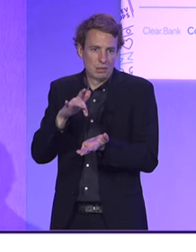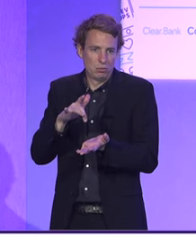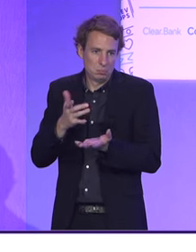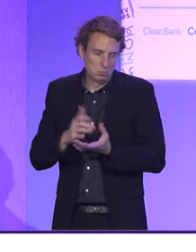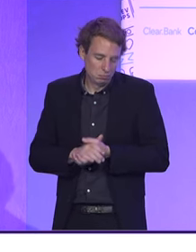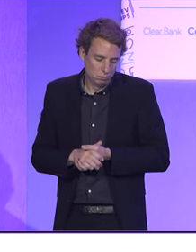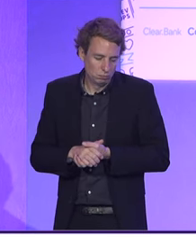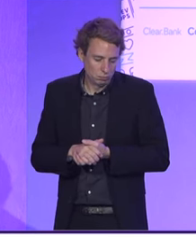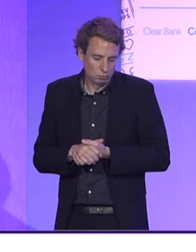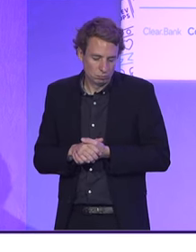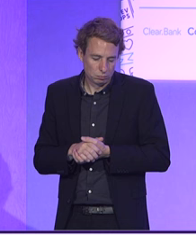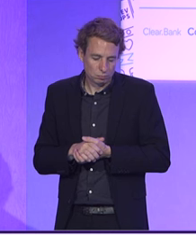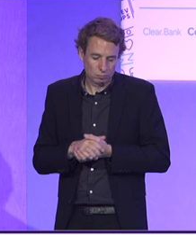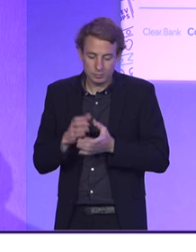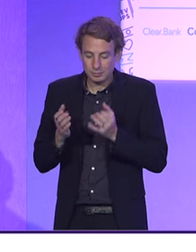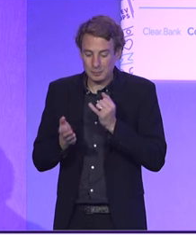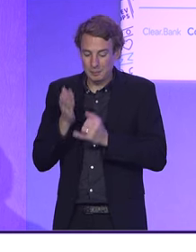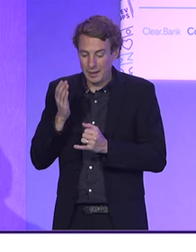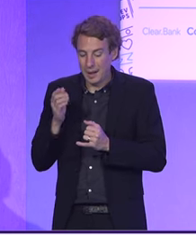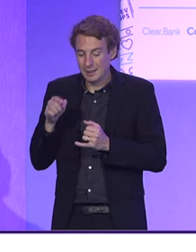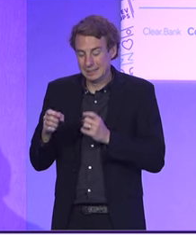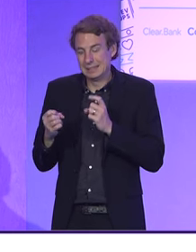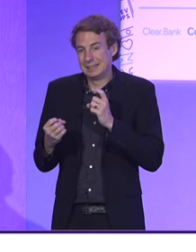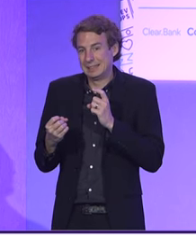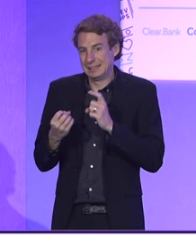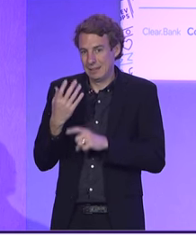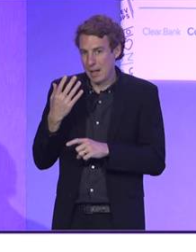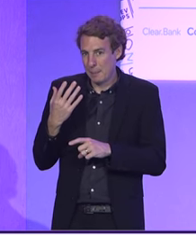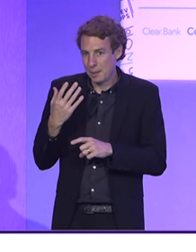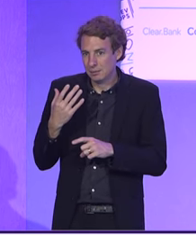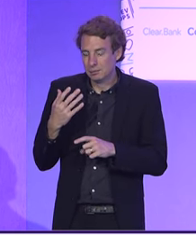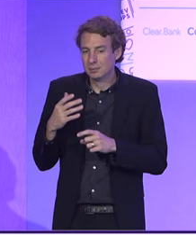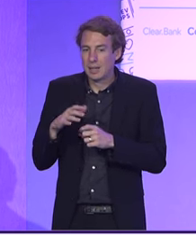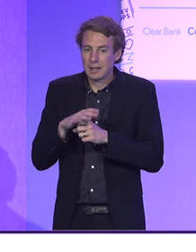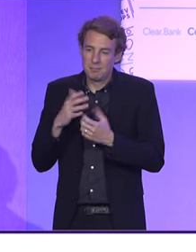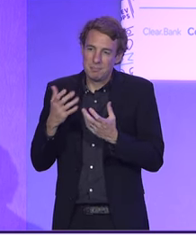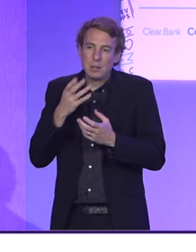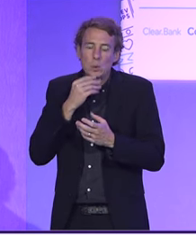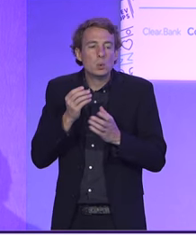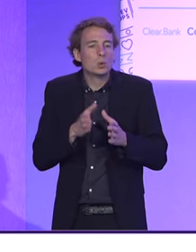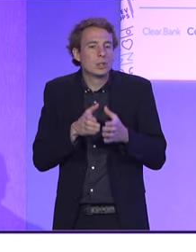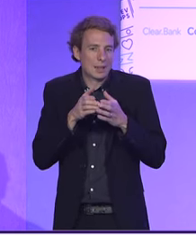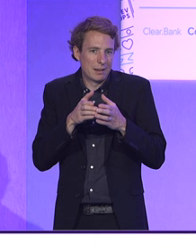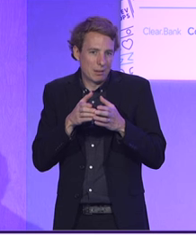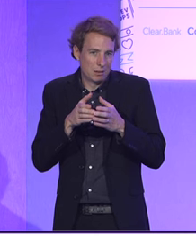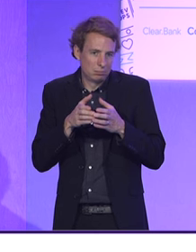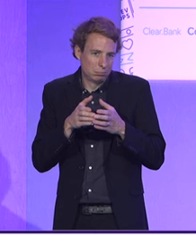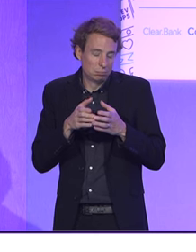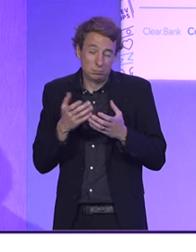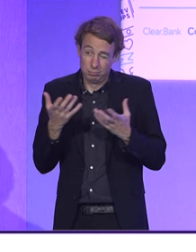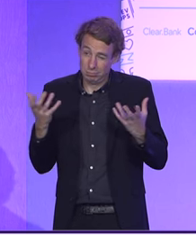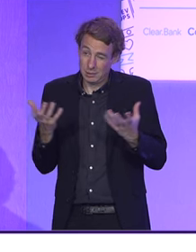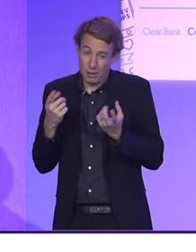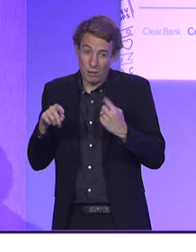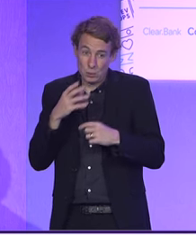them. The final thing is development environments. I've been using the container. I encourage you to use